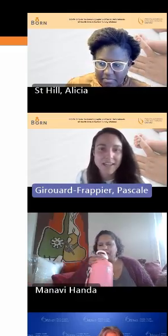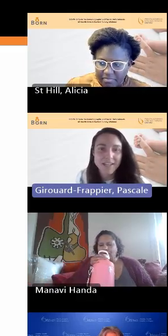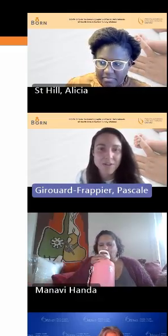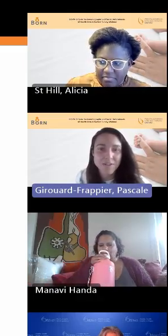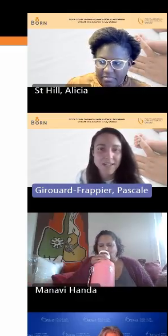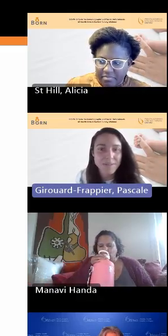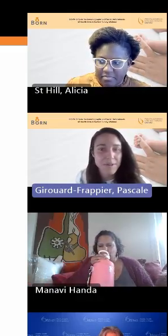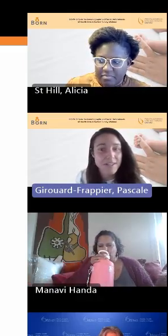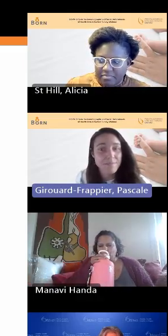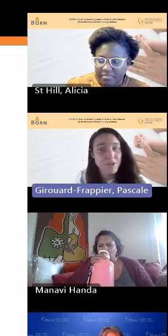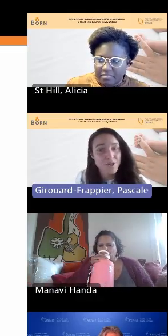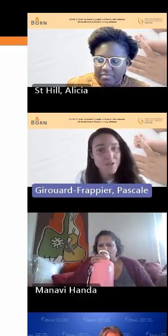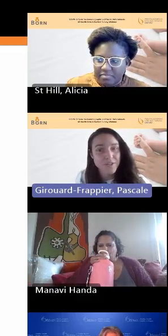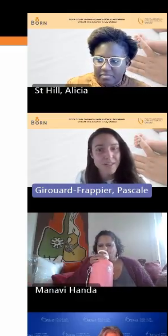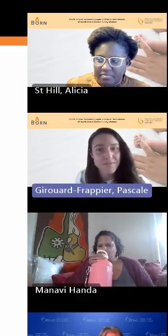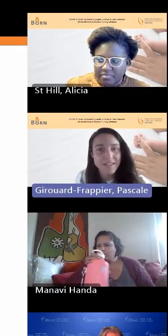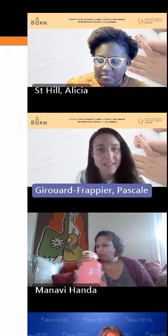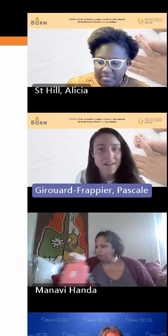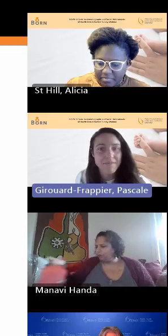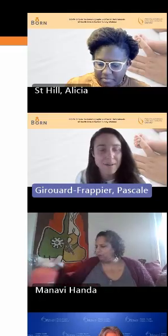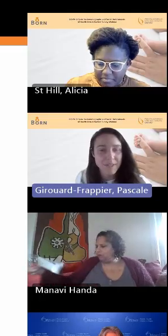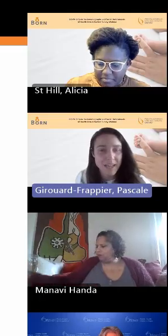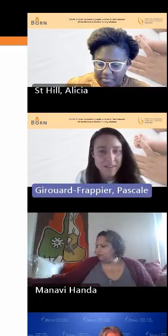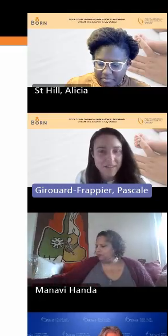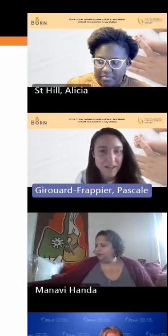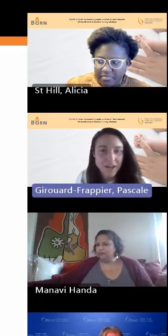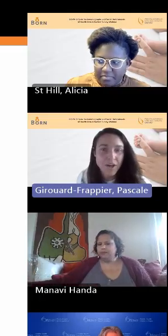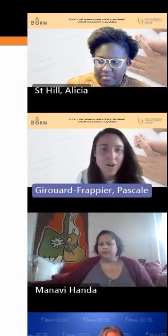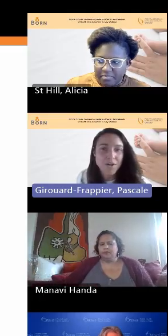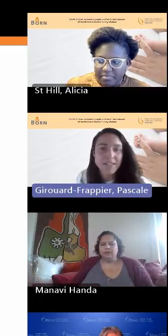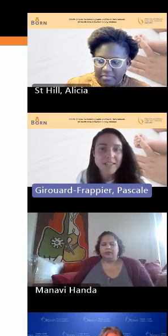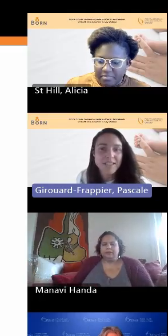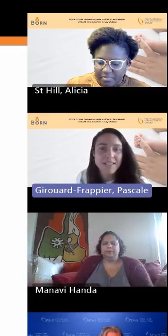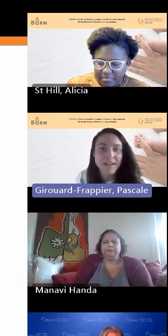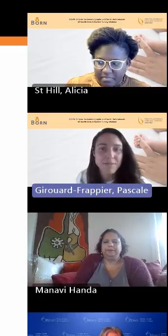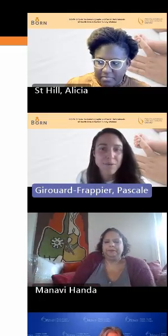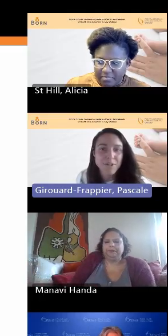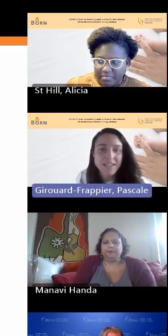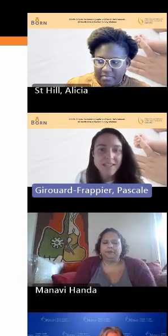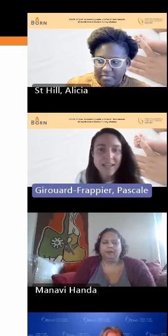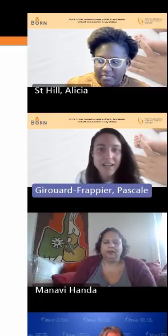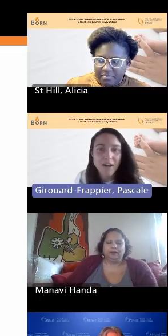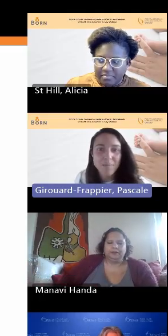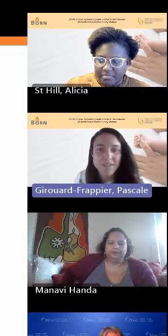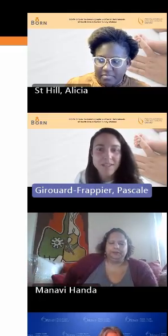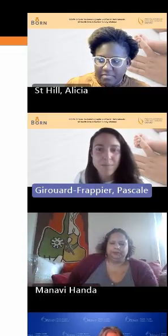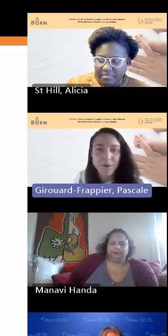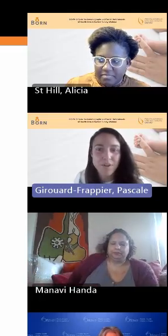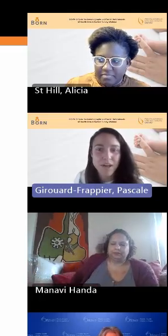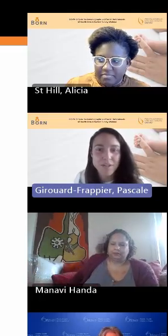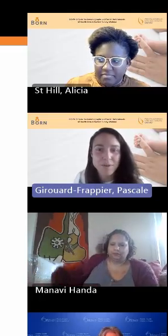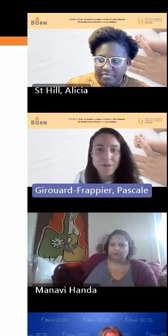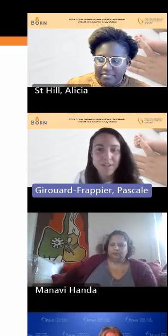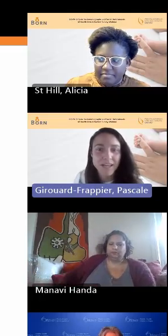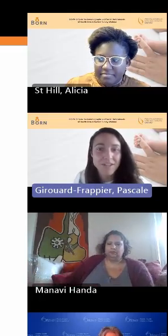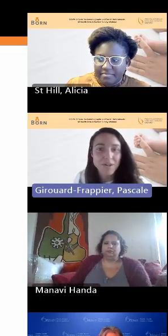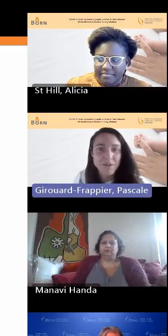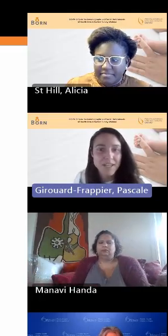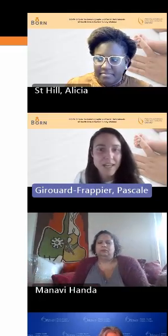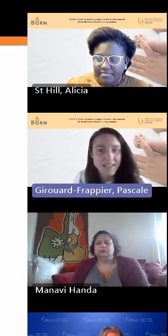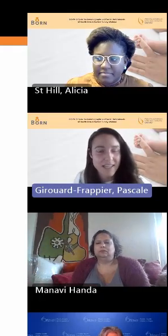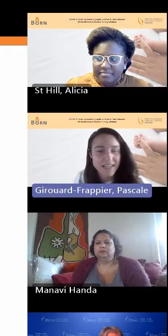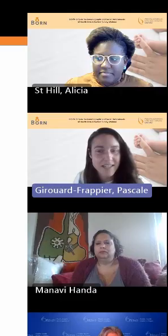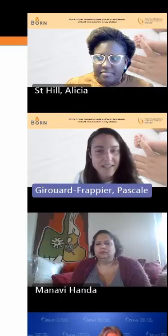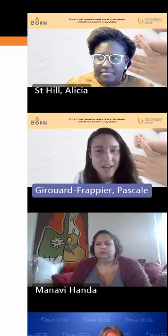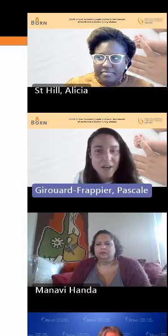of dedicated nursing experience in maternal, infant, and family health. Her extensive expertise encompasses both hospital and